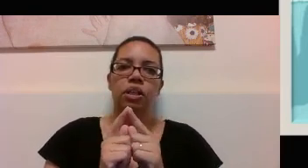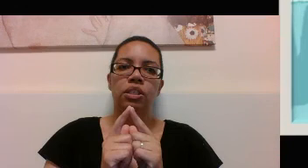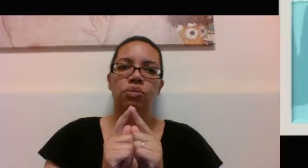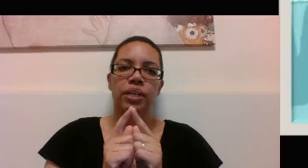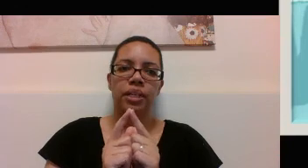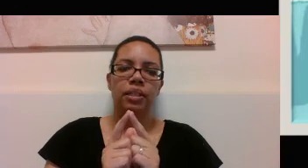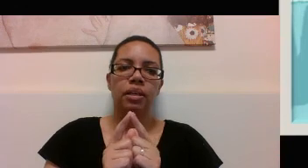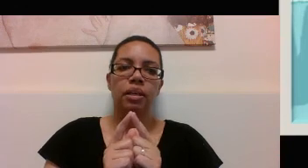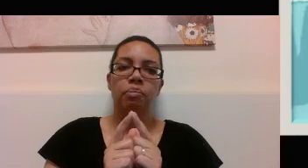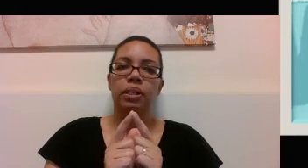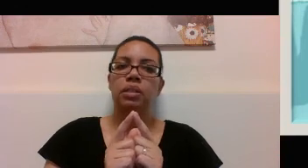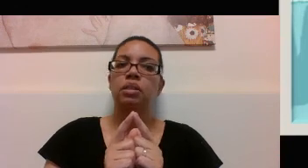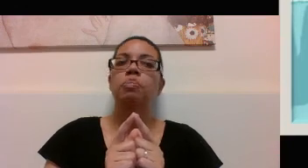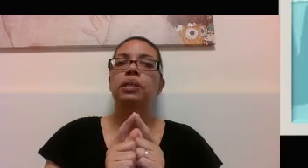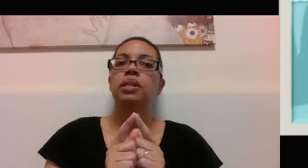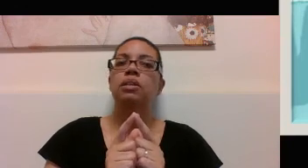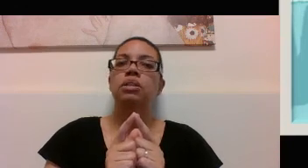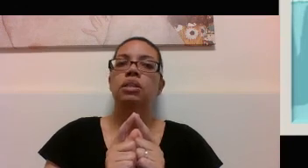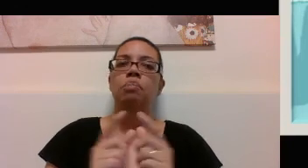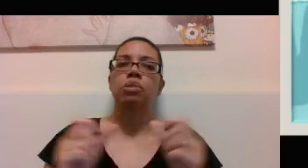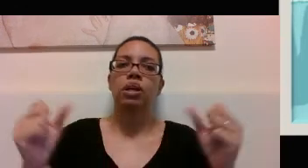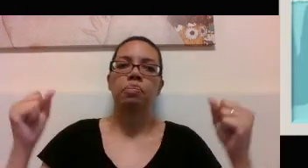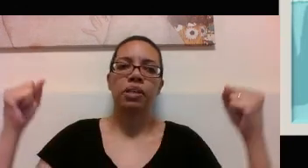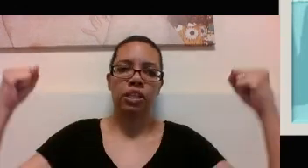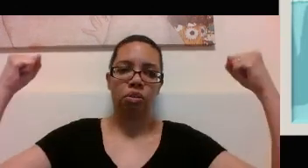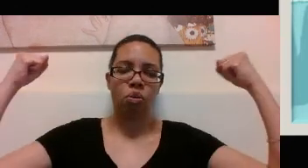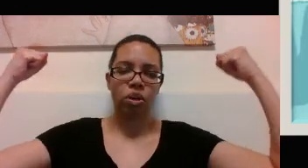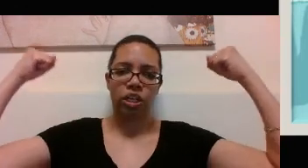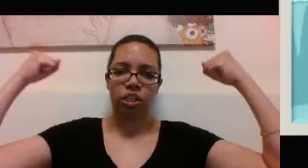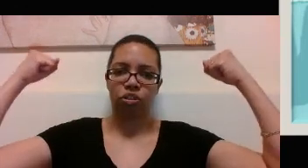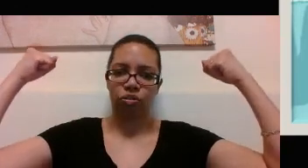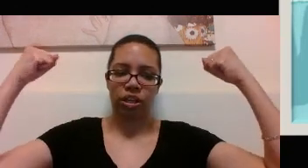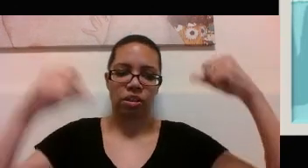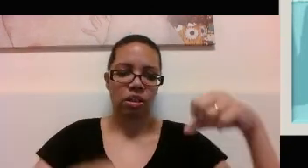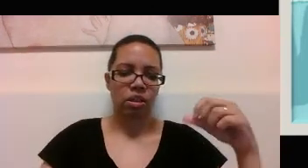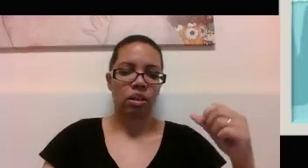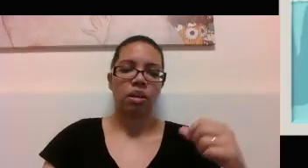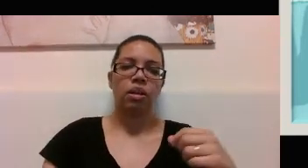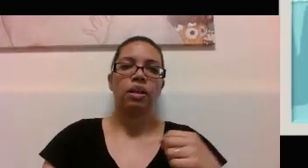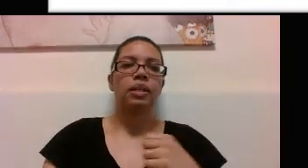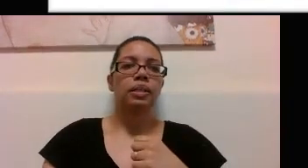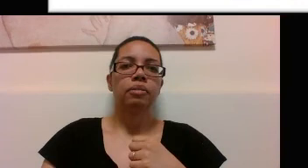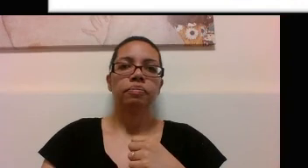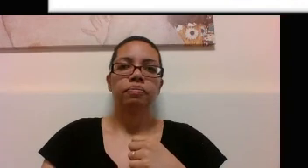Tato, he shrieked. But Super Tato summoned up all his strength